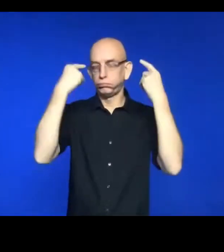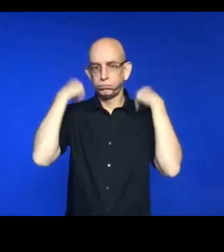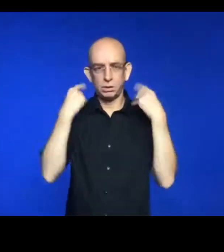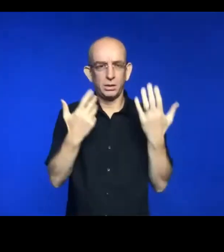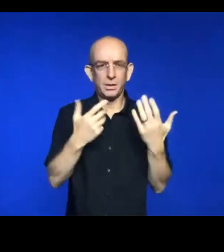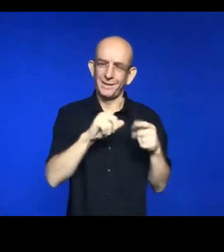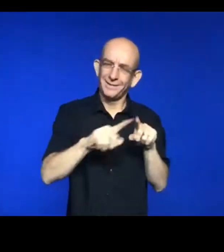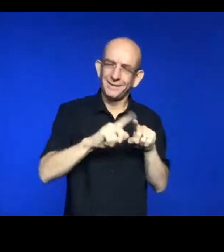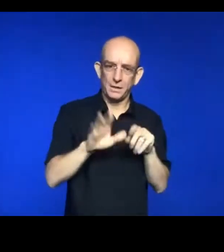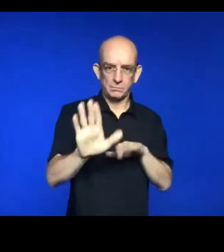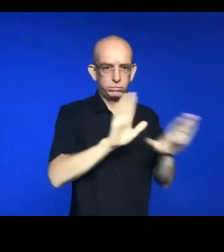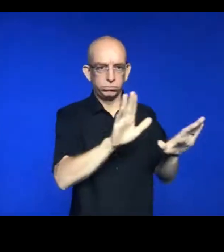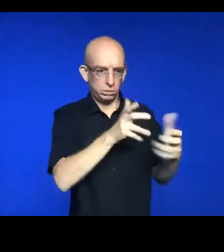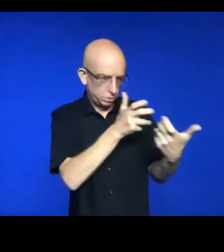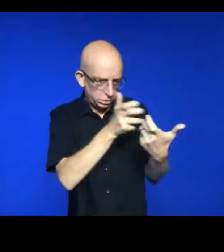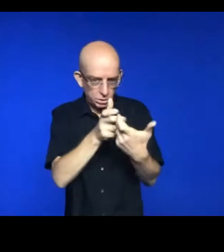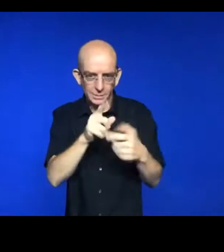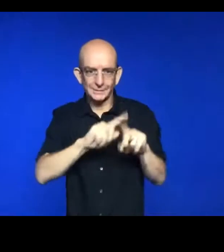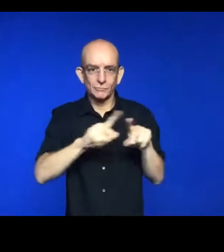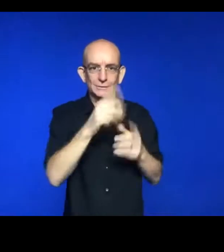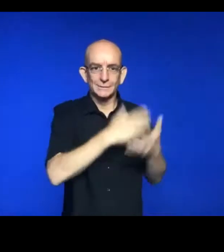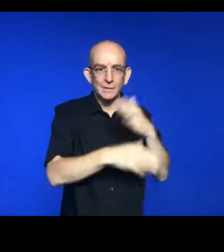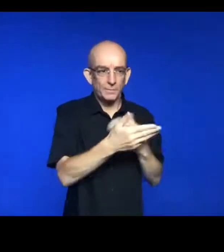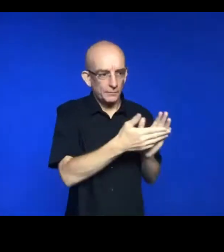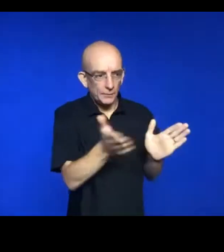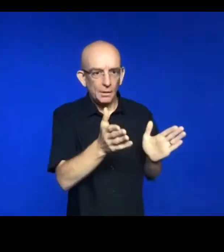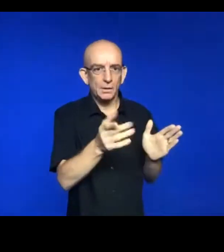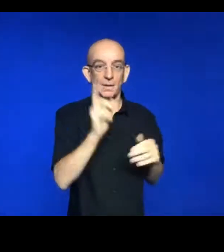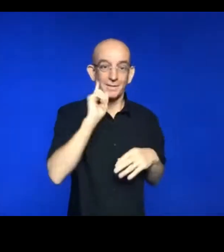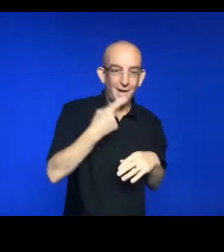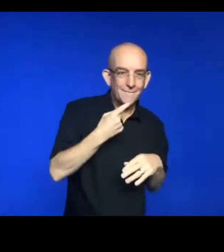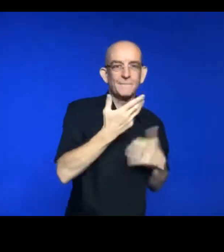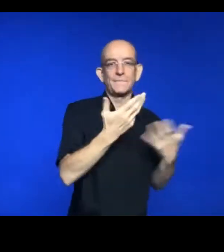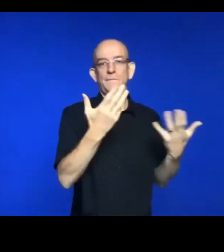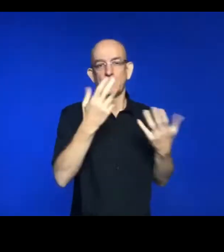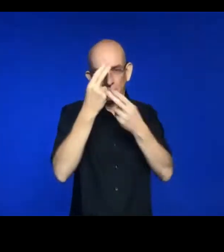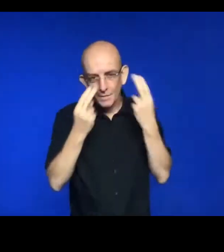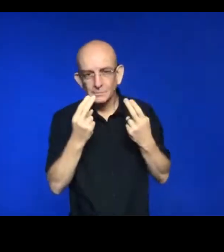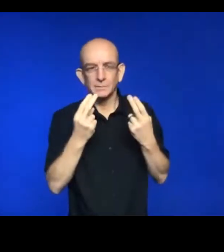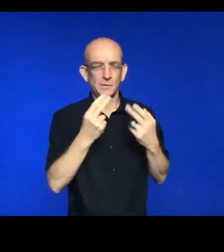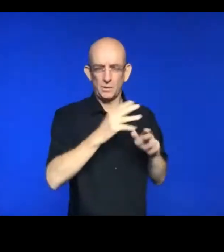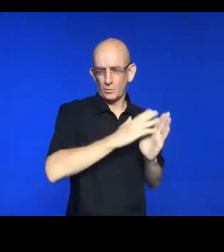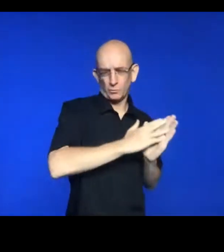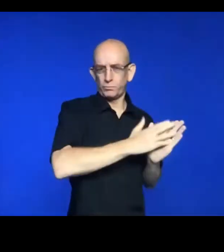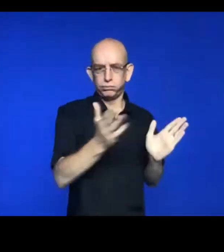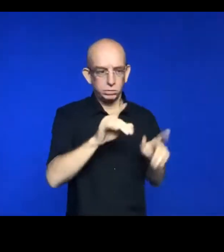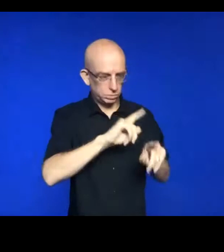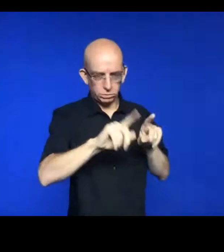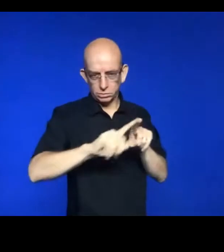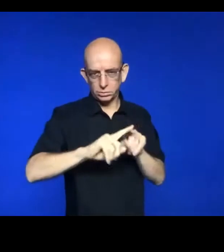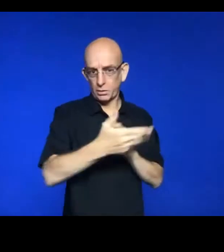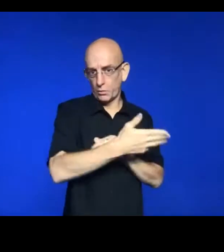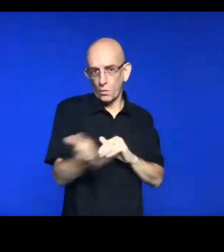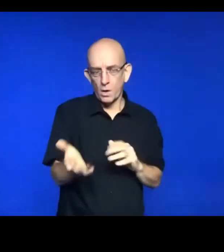with vision impairment, and so on and so forth. And that we have seen that it has not been the case in